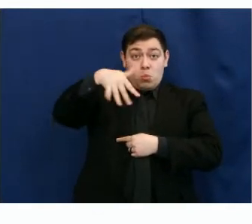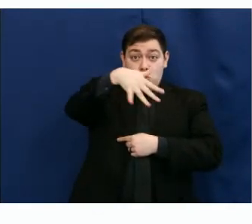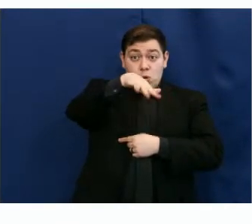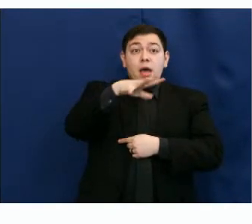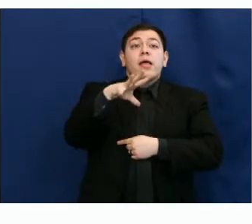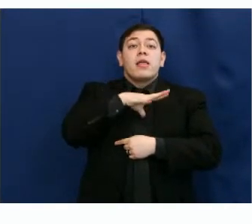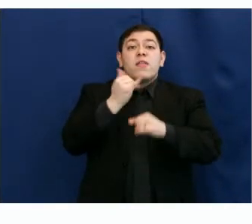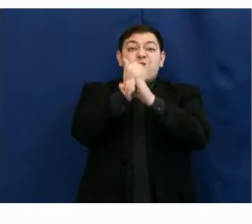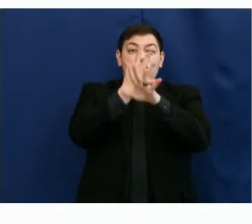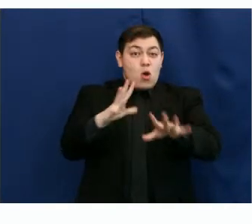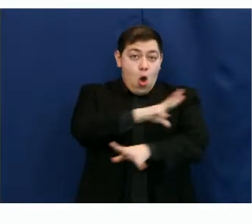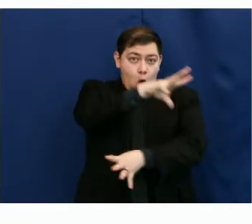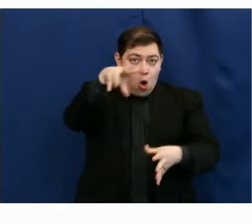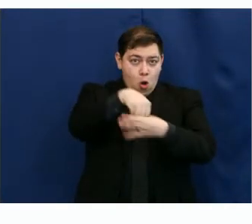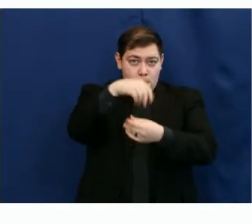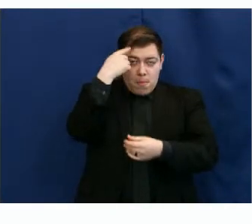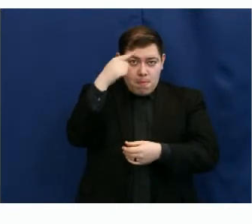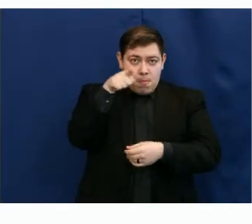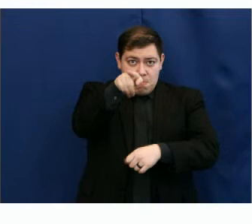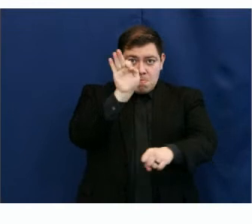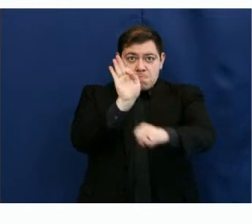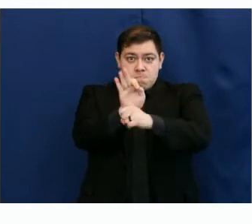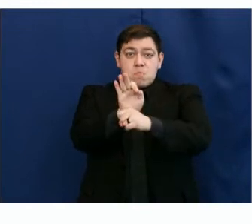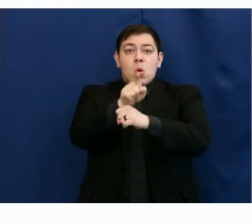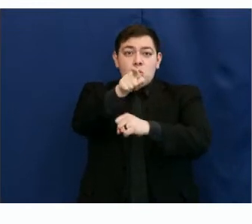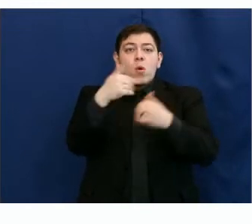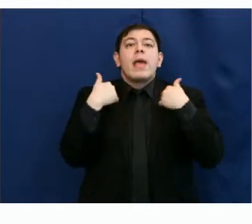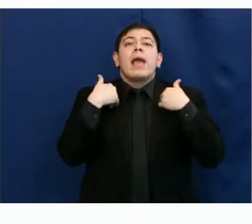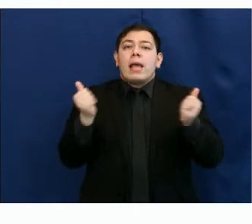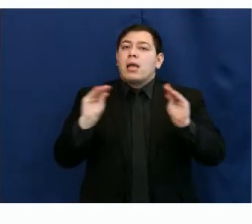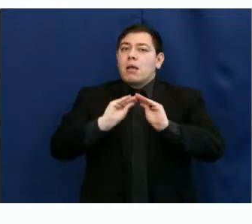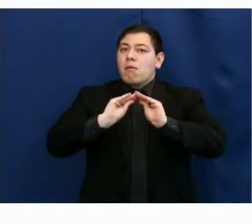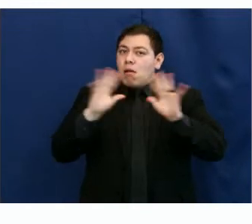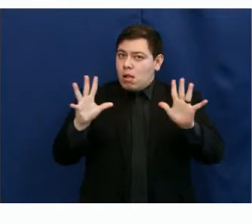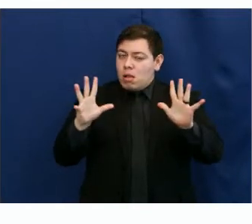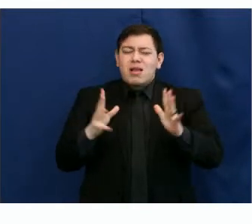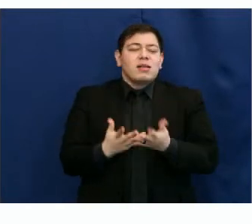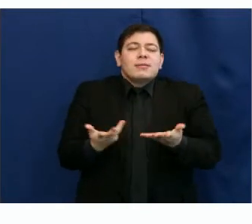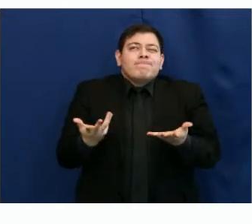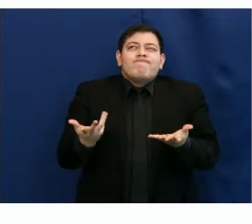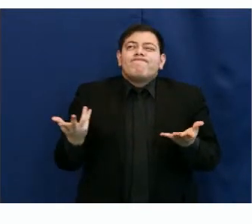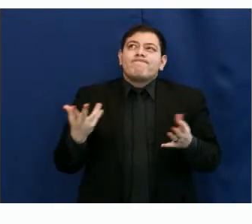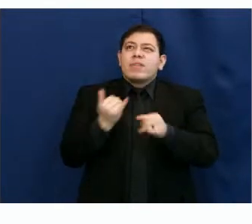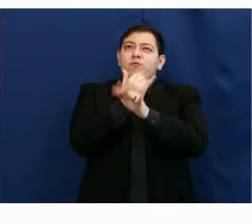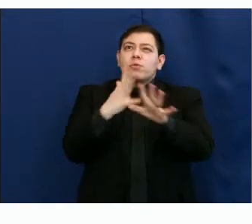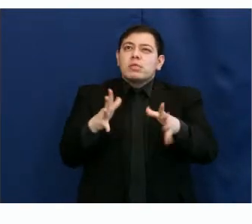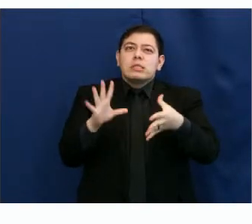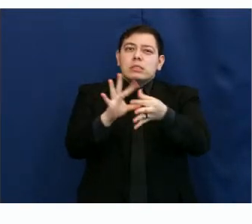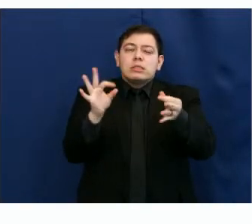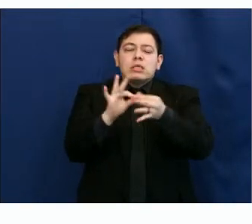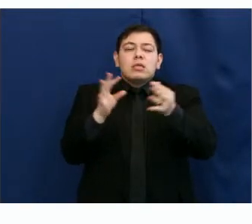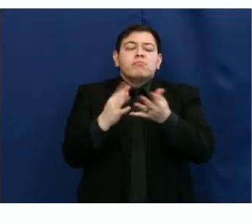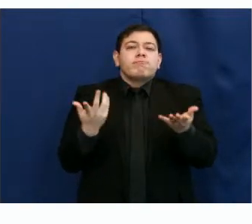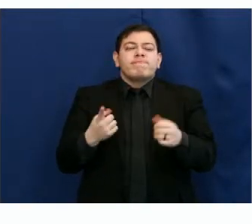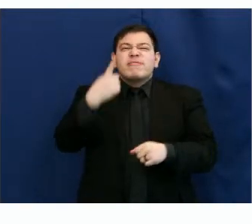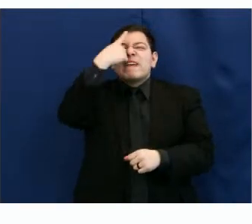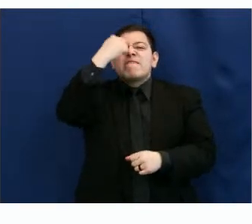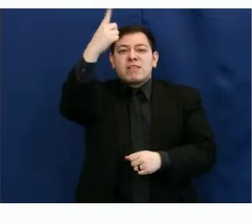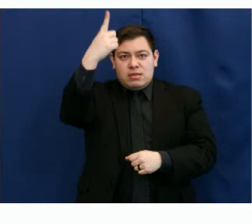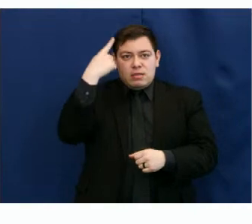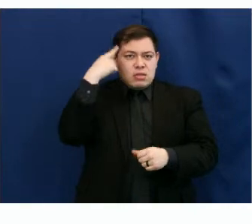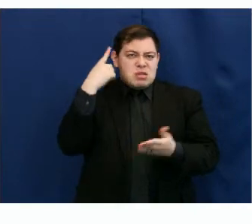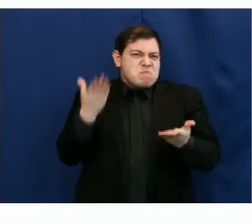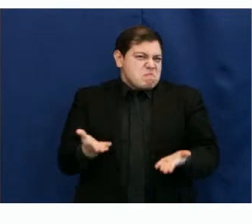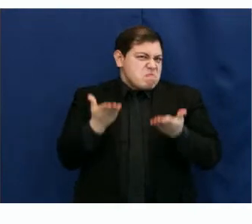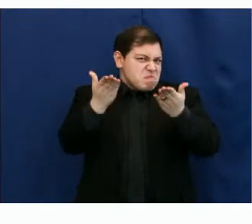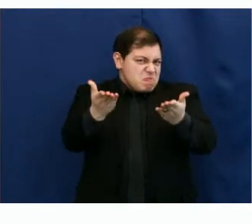información y lo que estamos haciendo es que ustedes tengan la información más adecuada que está llegando y